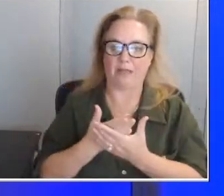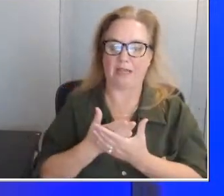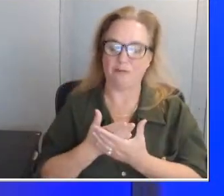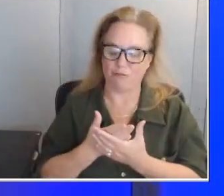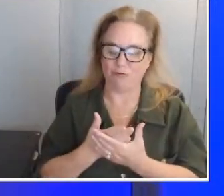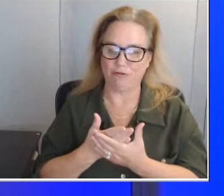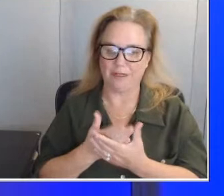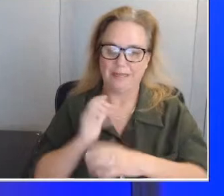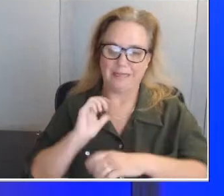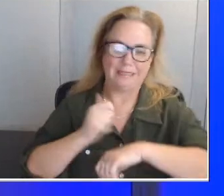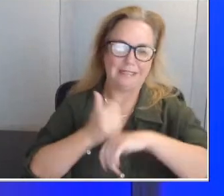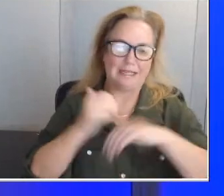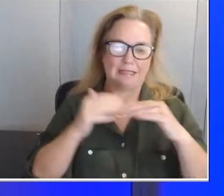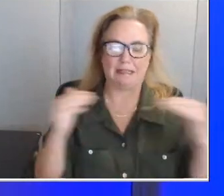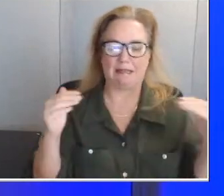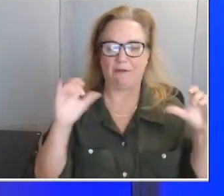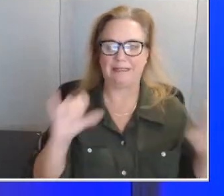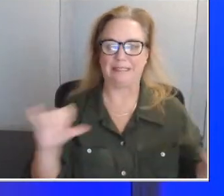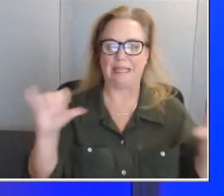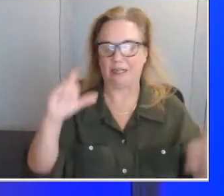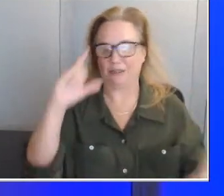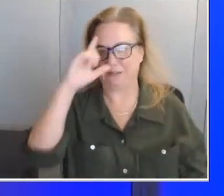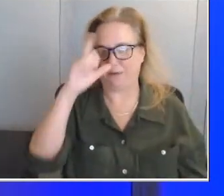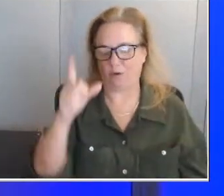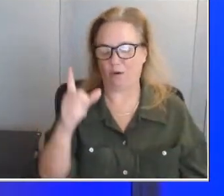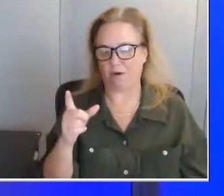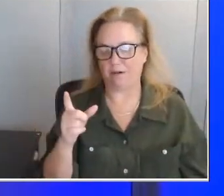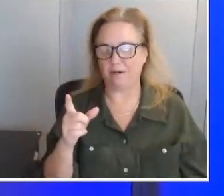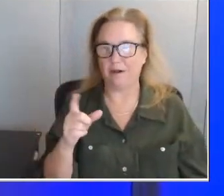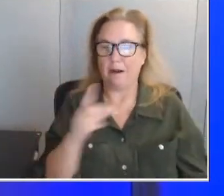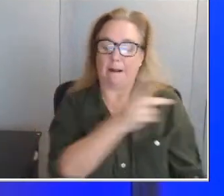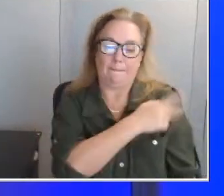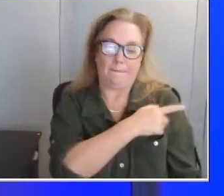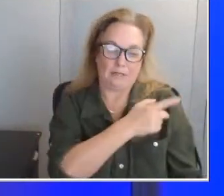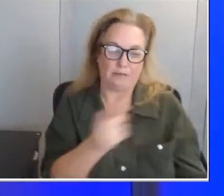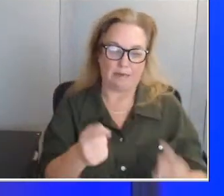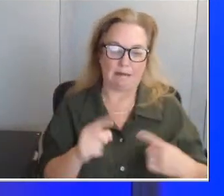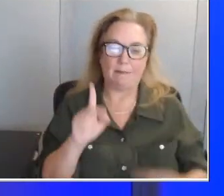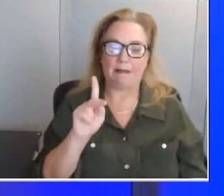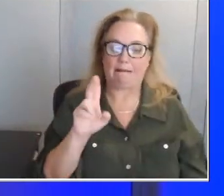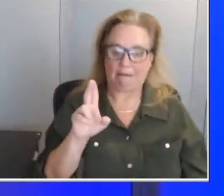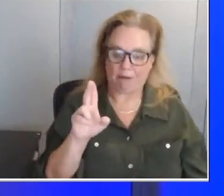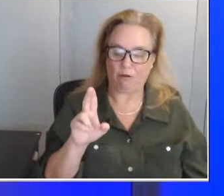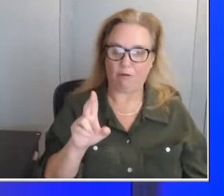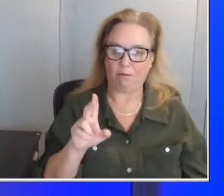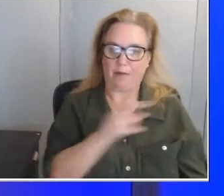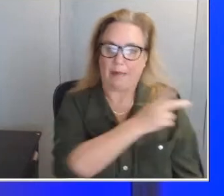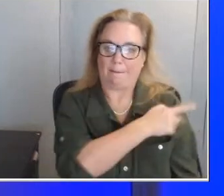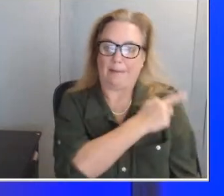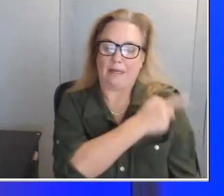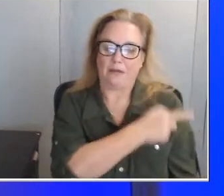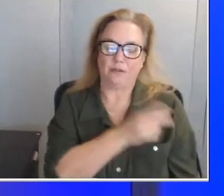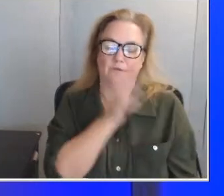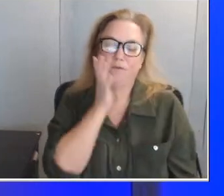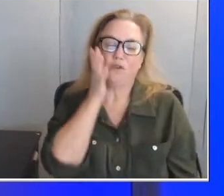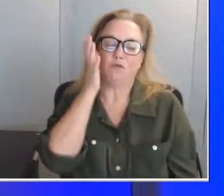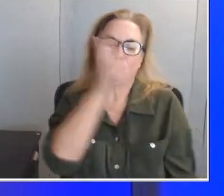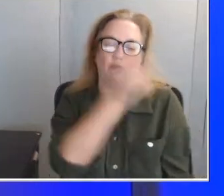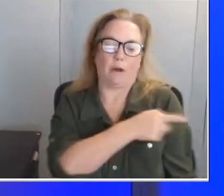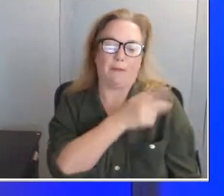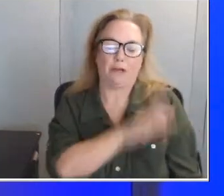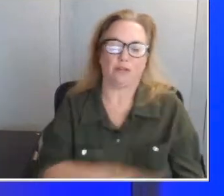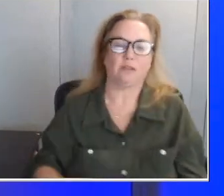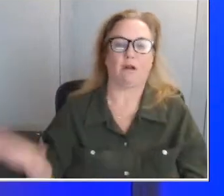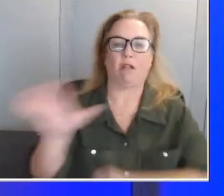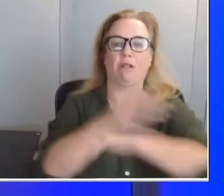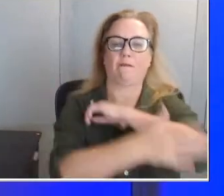set the bar, set the standards for, as mentioned, not only patients that come to KU, but patients, future patients across the country will